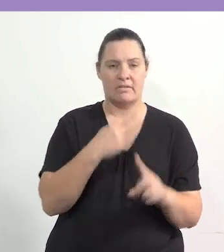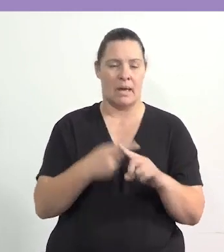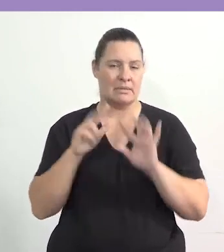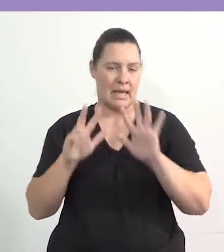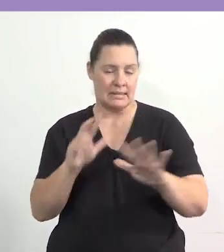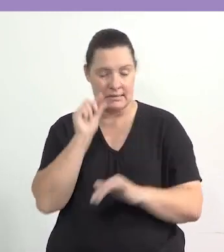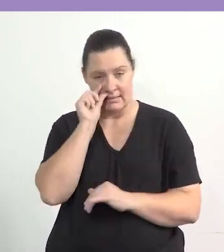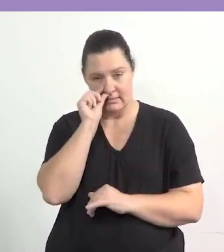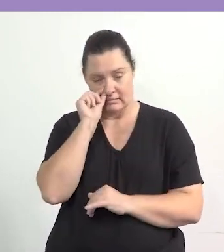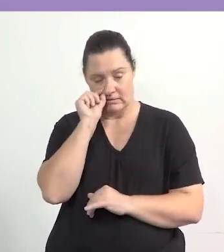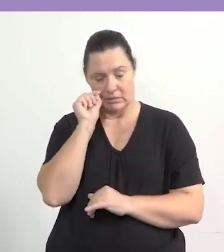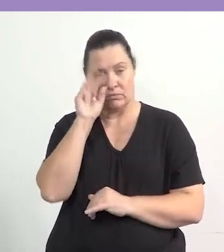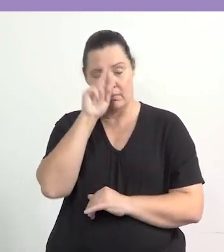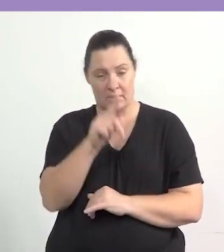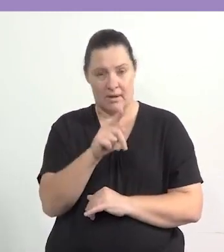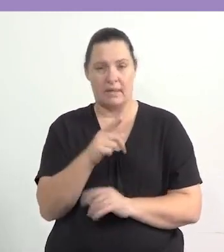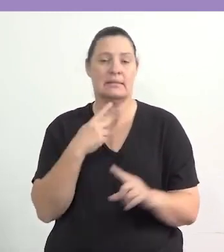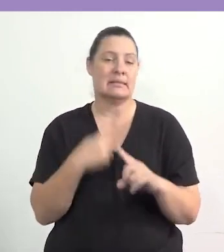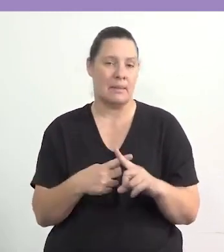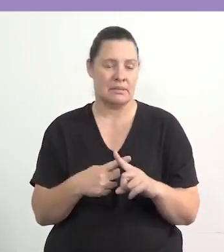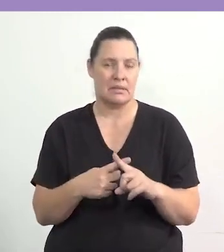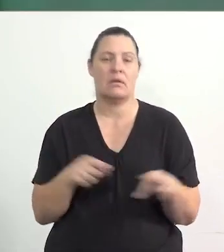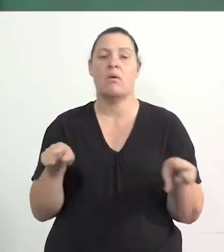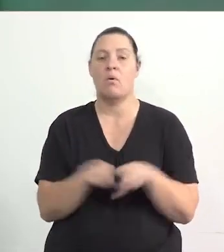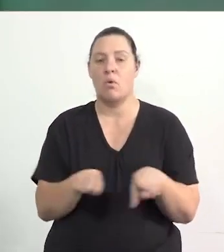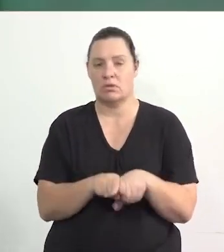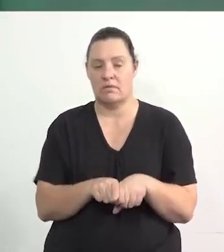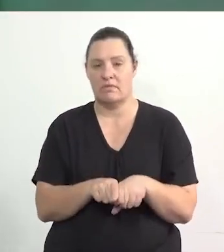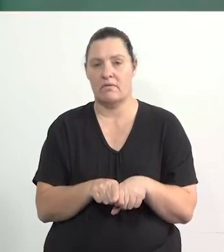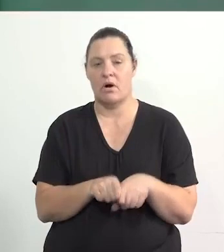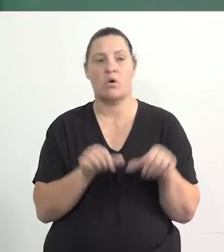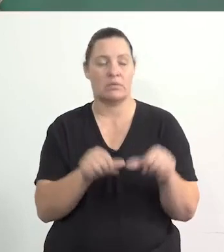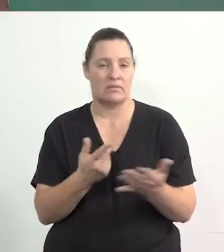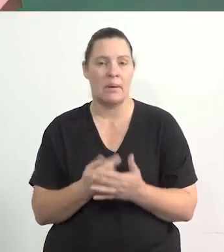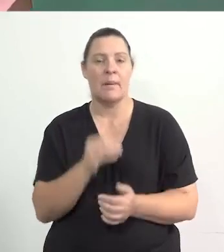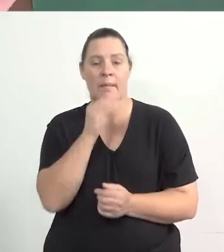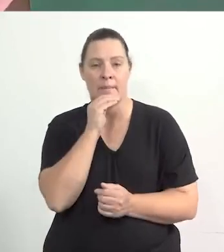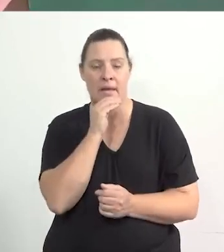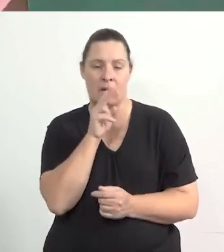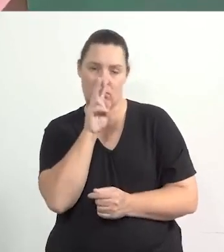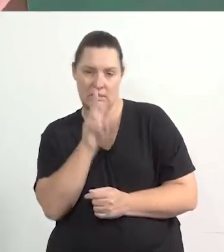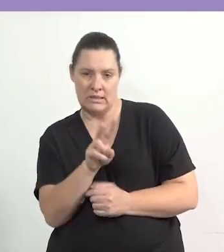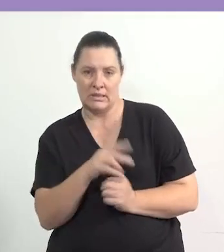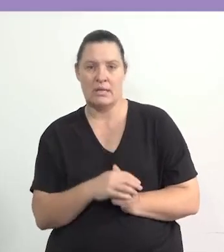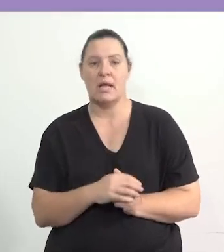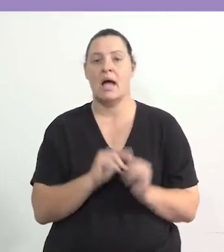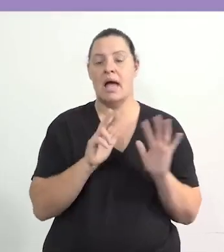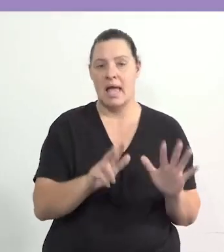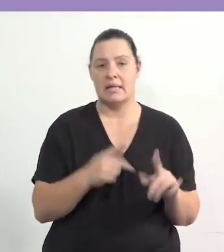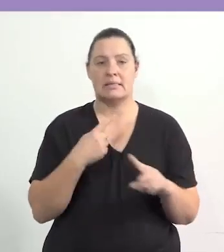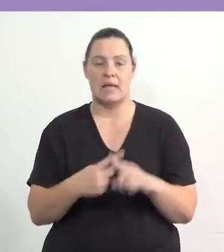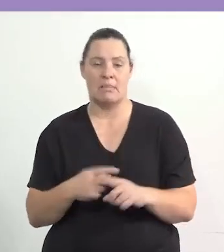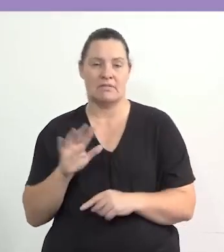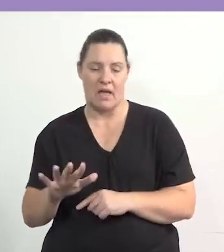5 times 8, remember that multiplication is also commutative. This means that I can also say